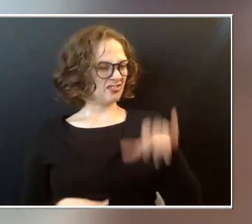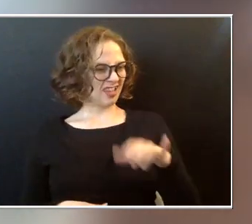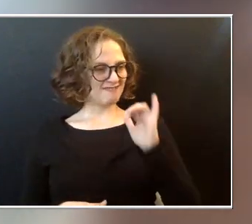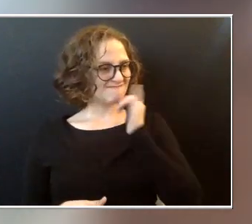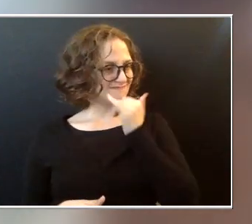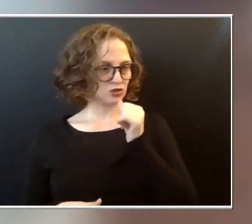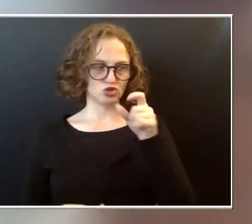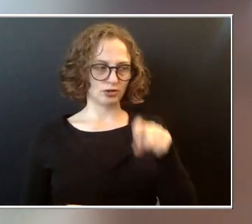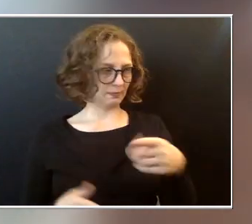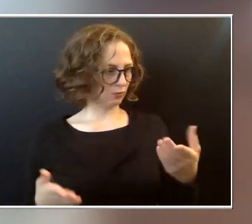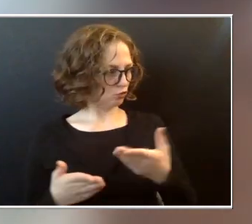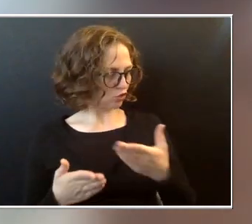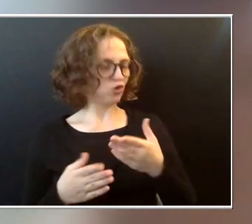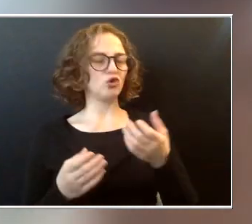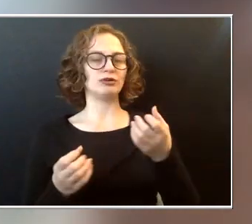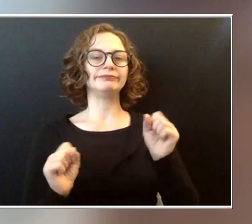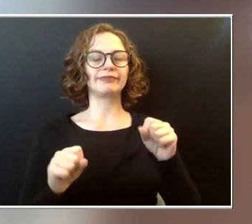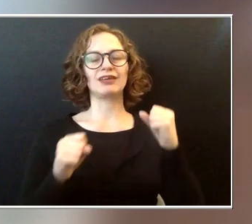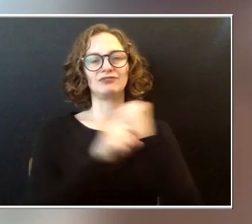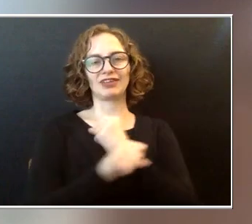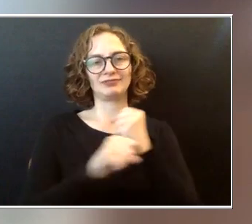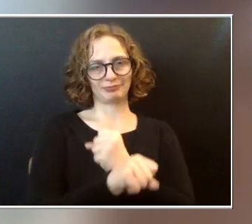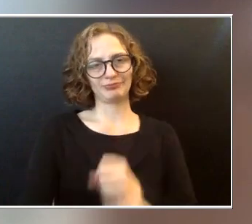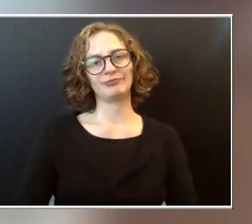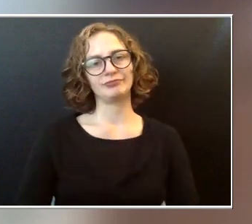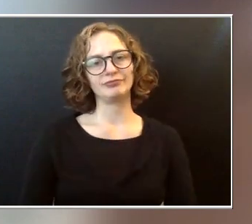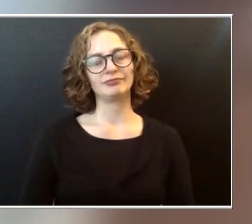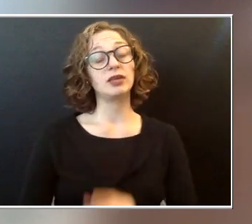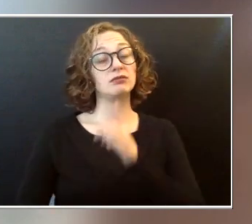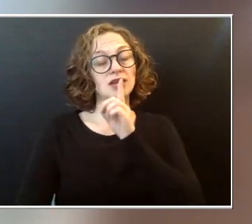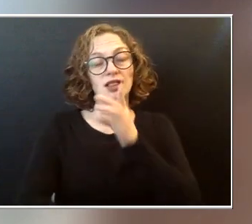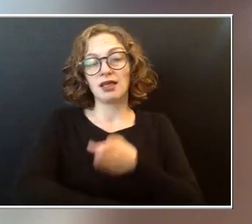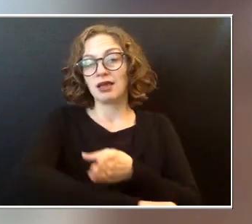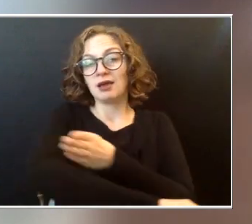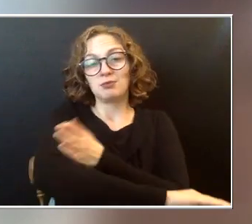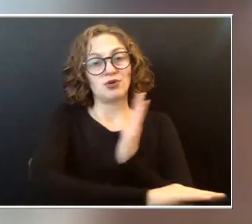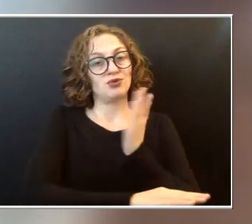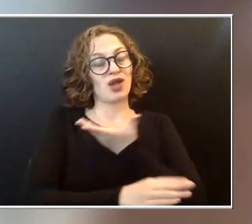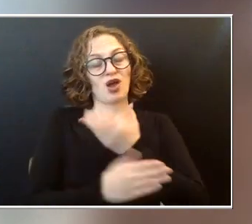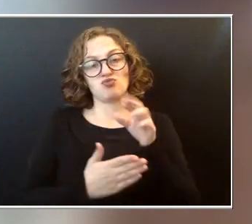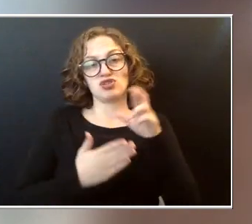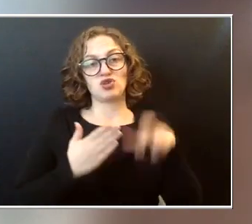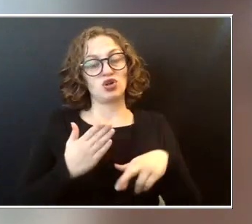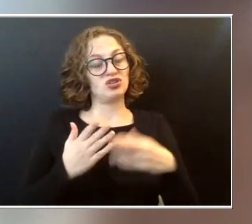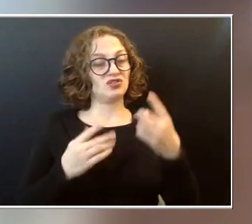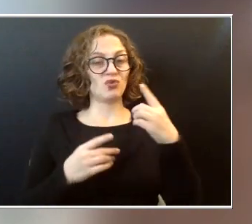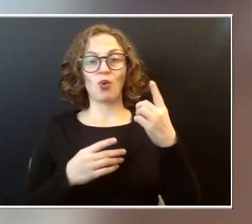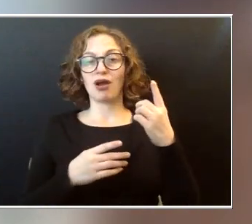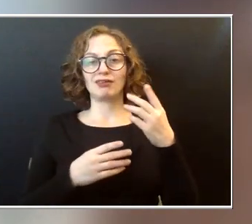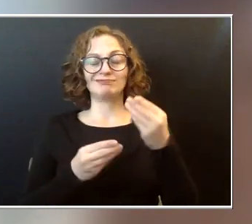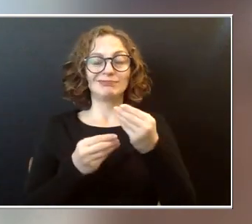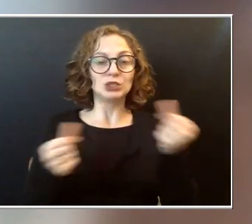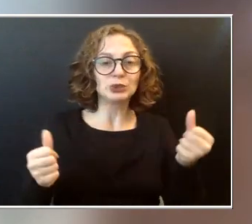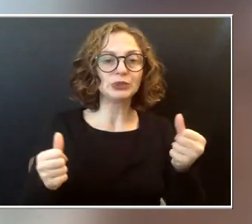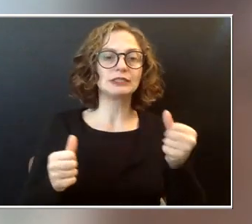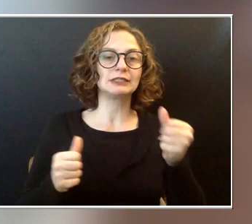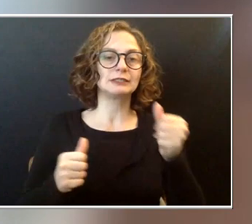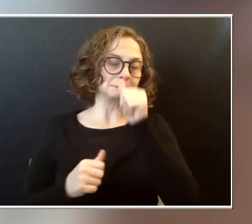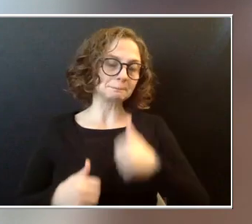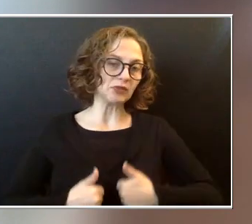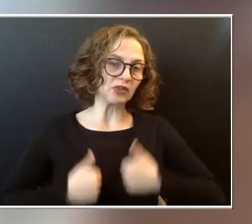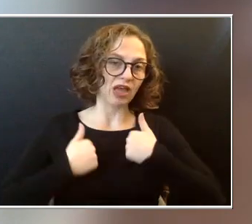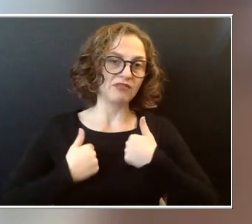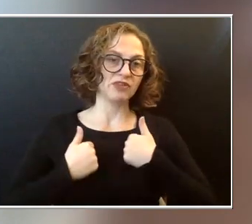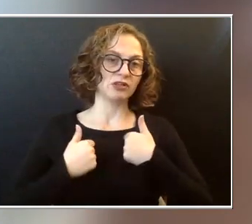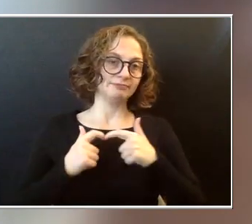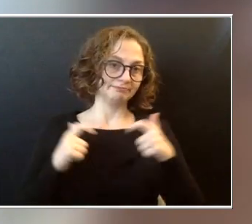many, many cancers in terms of improving outcomes, cure rates, improving survival. And there are many immunotherapy drugs that